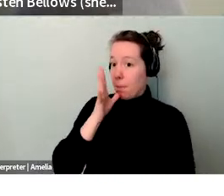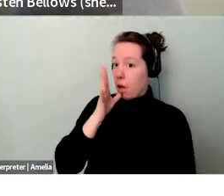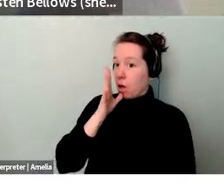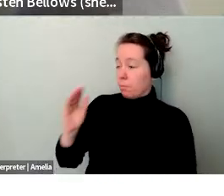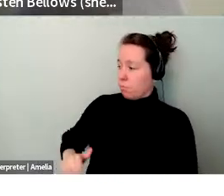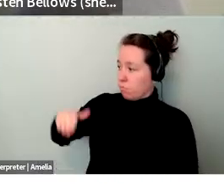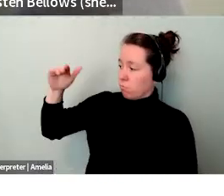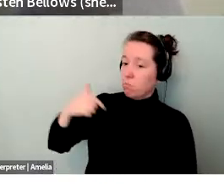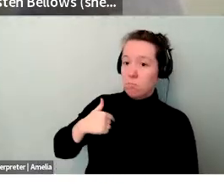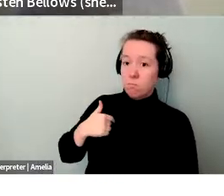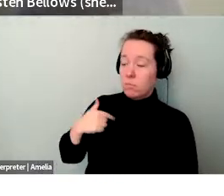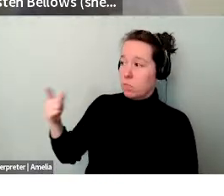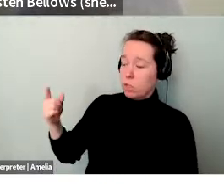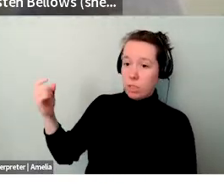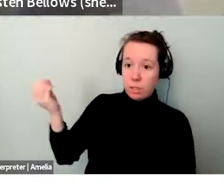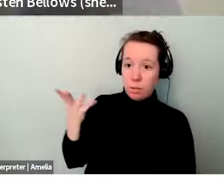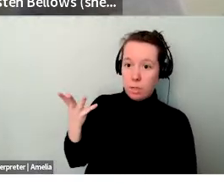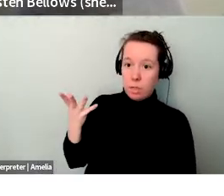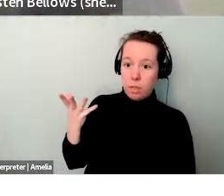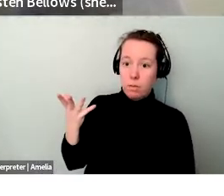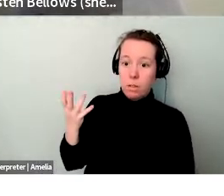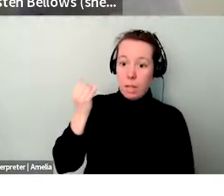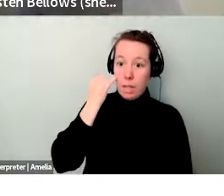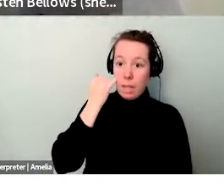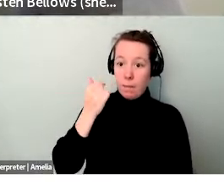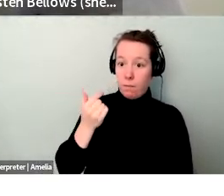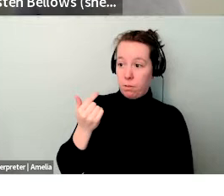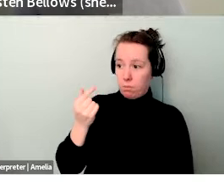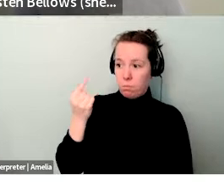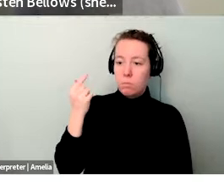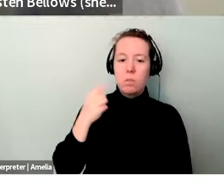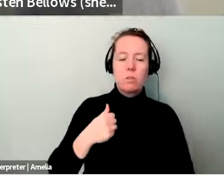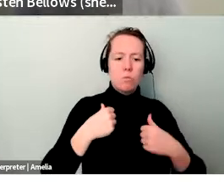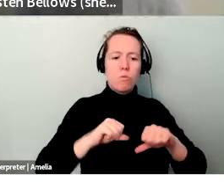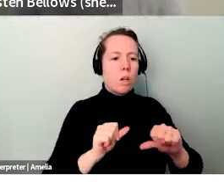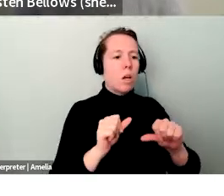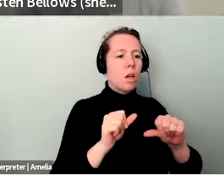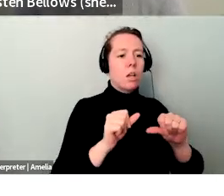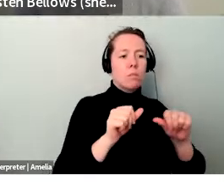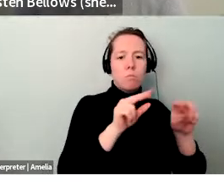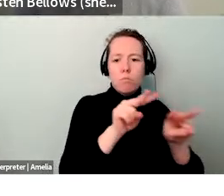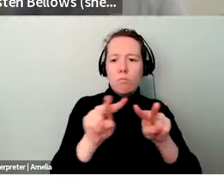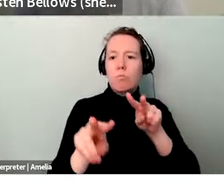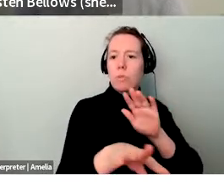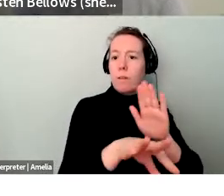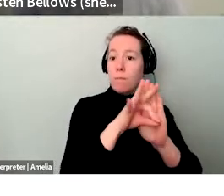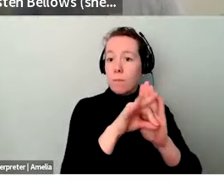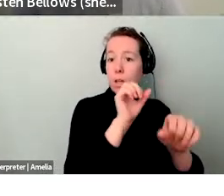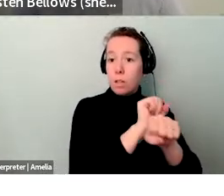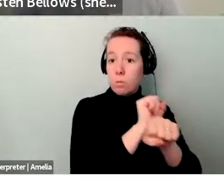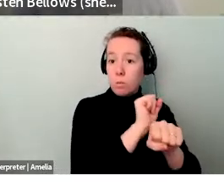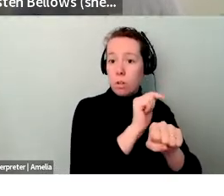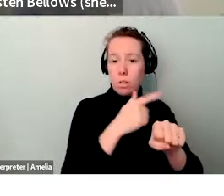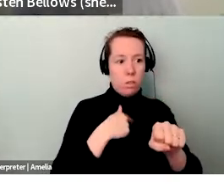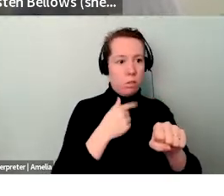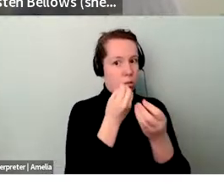got a job to not tell them that I had depression because they might fire me. So I avoided jobs